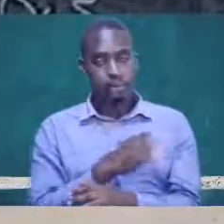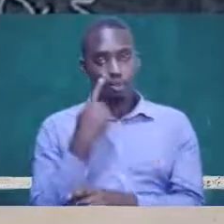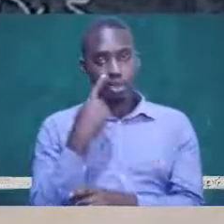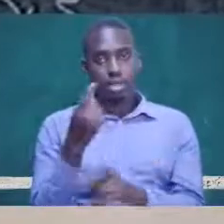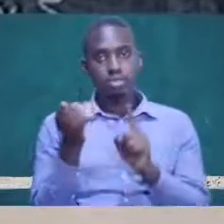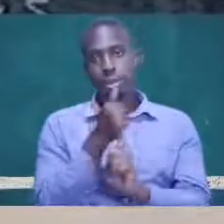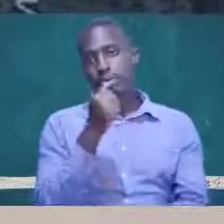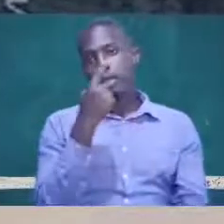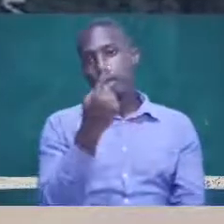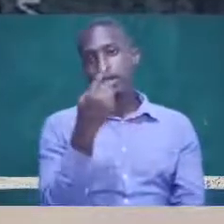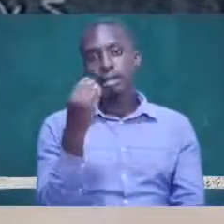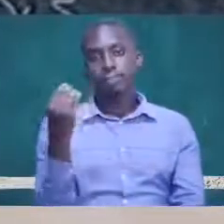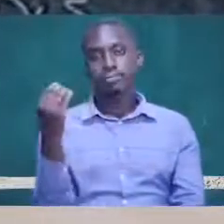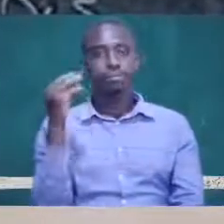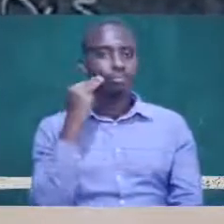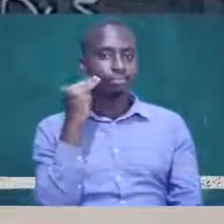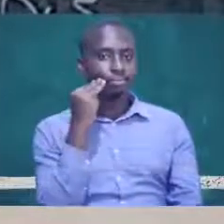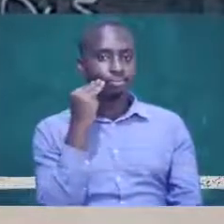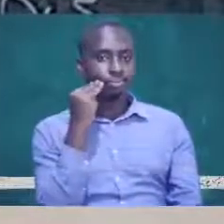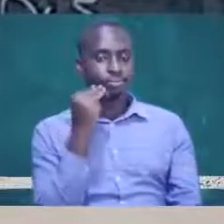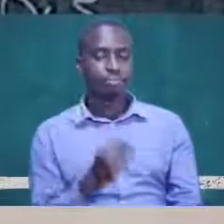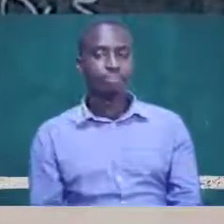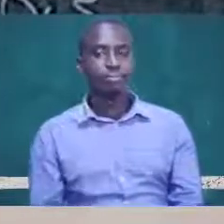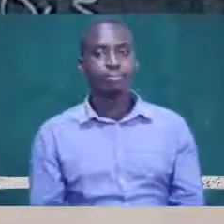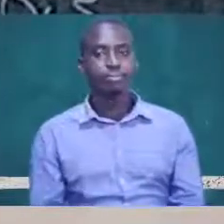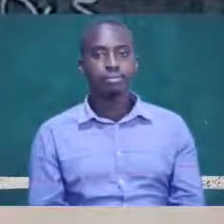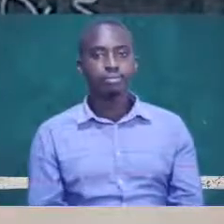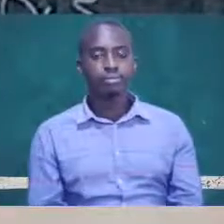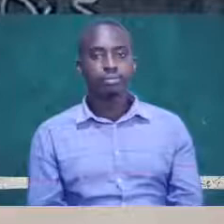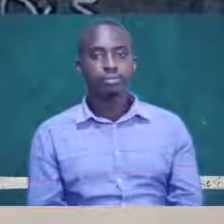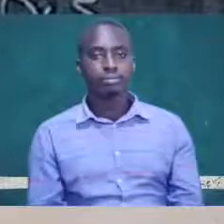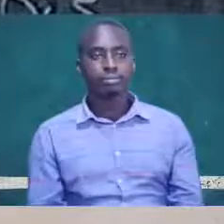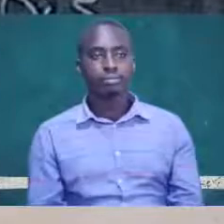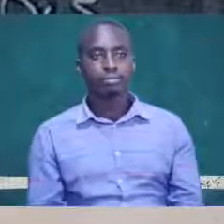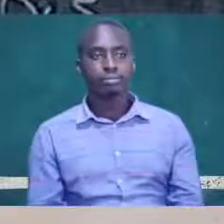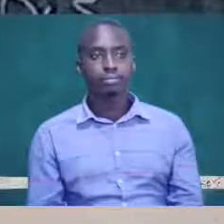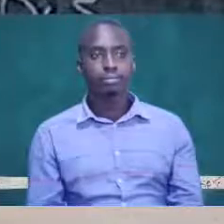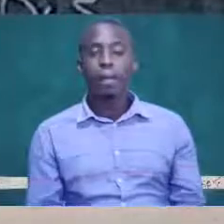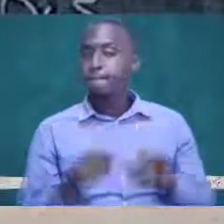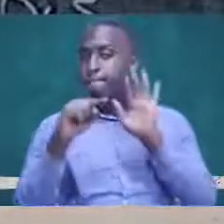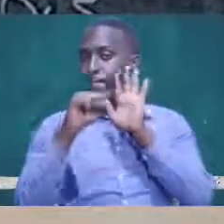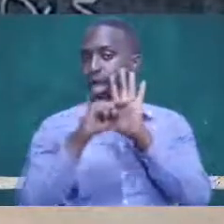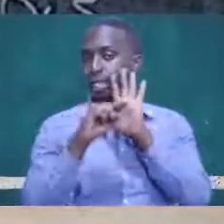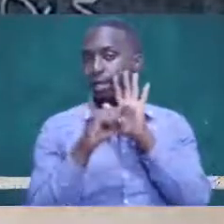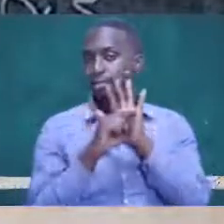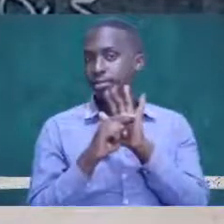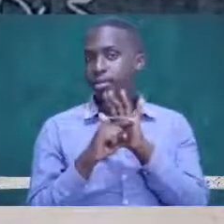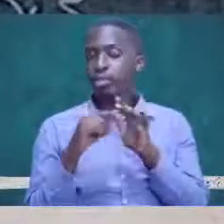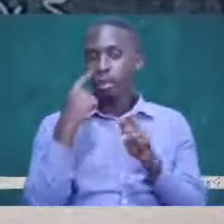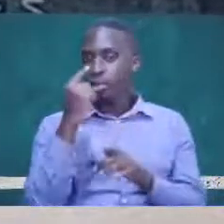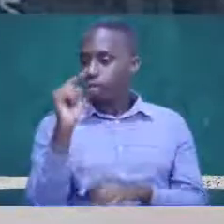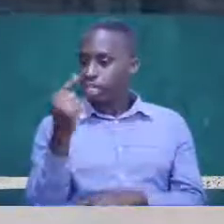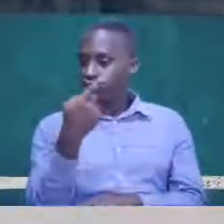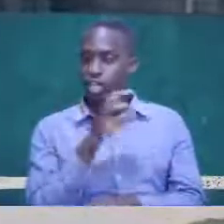million. Final change in income is 100 million, and the initial